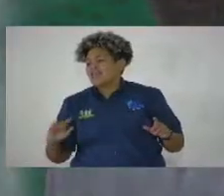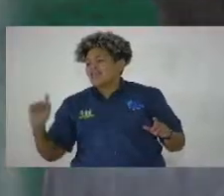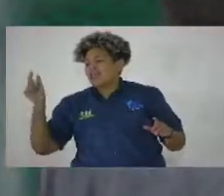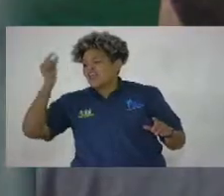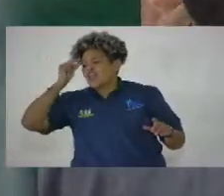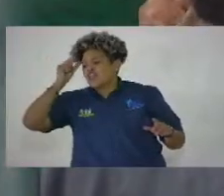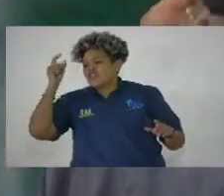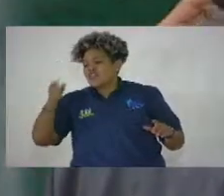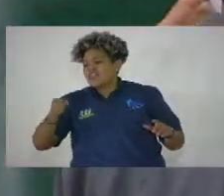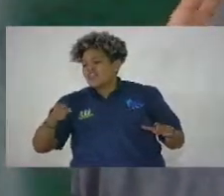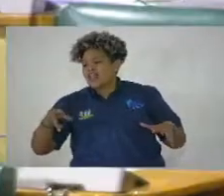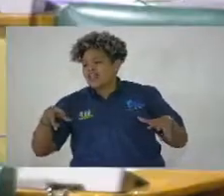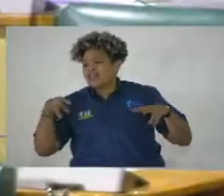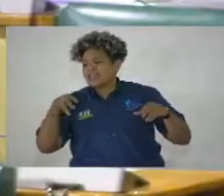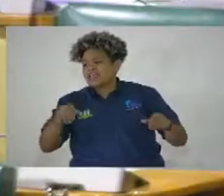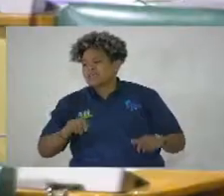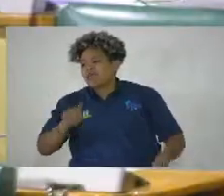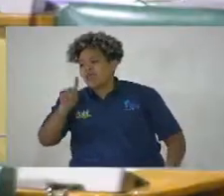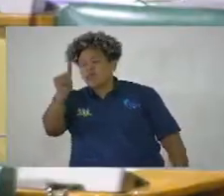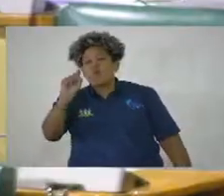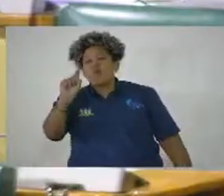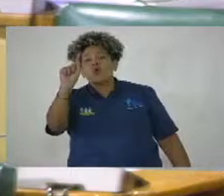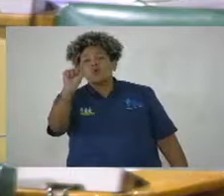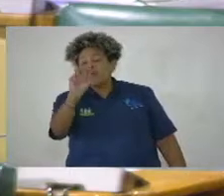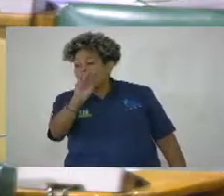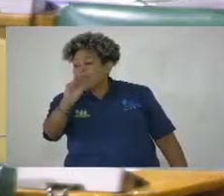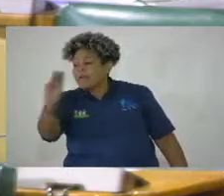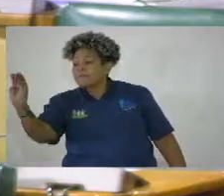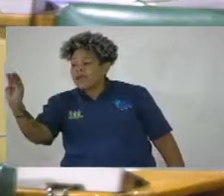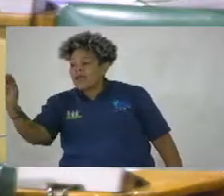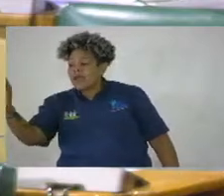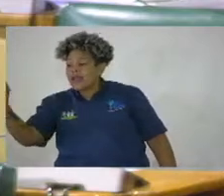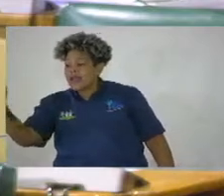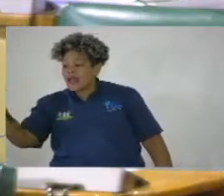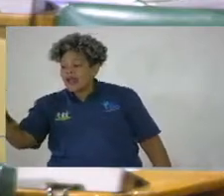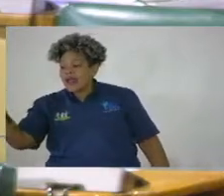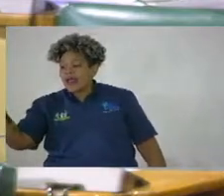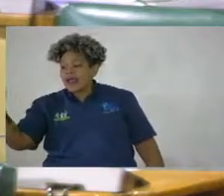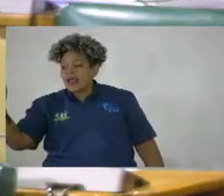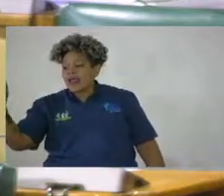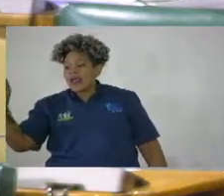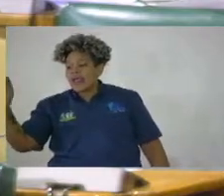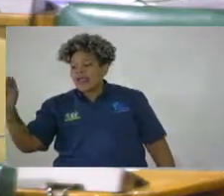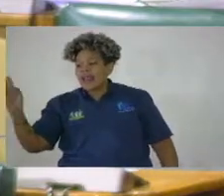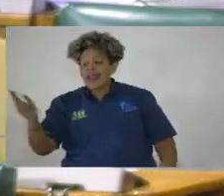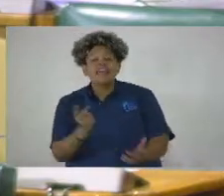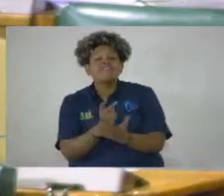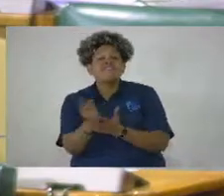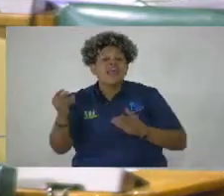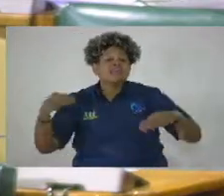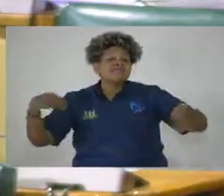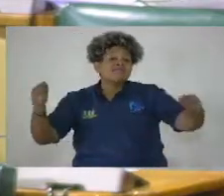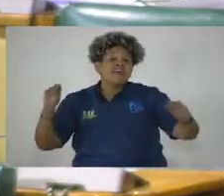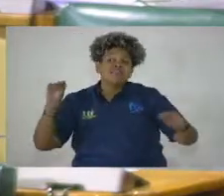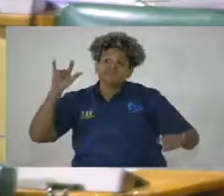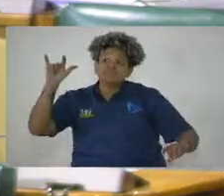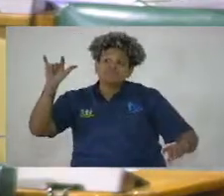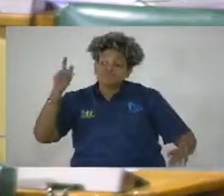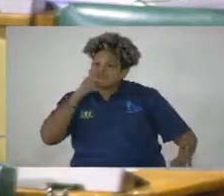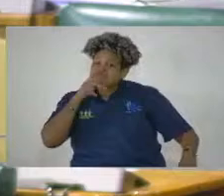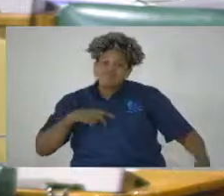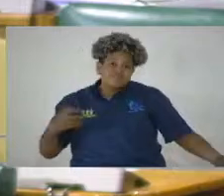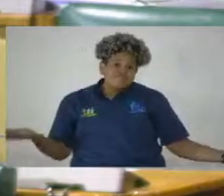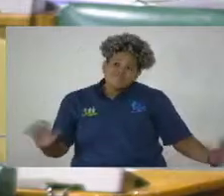government spends $120 million on failed effort to divest Norman